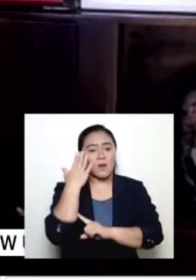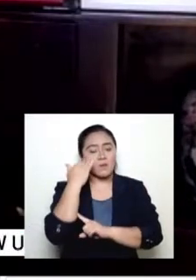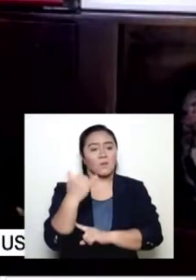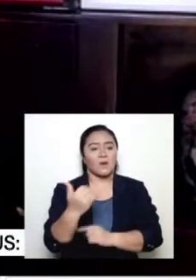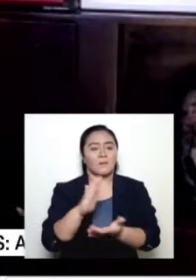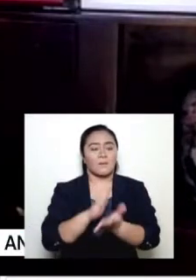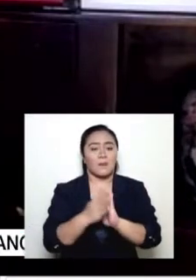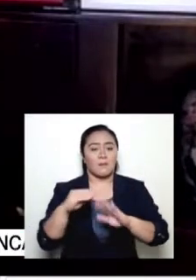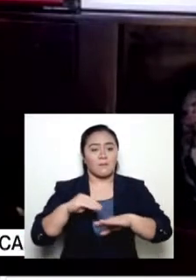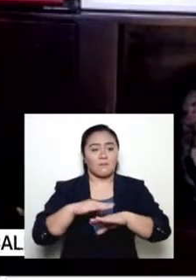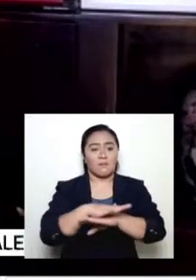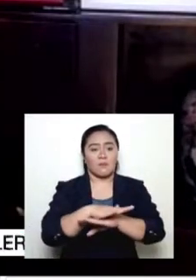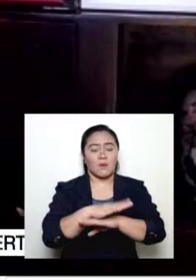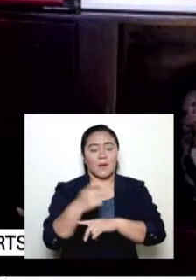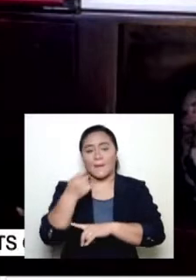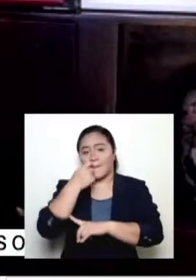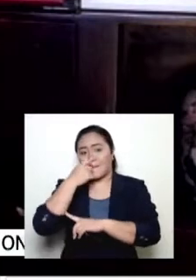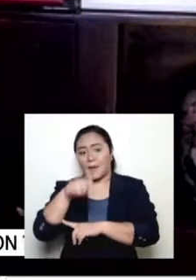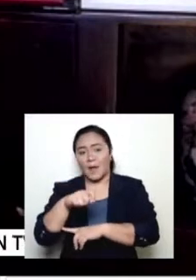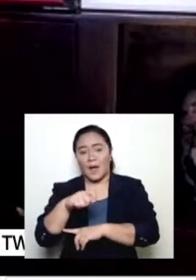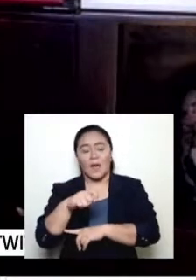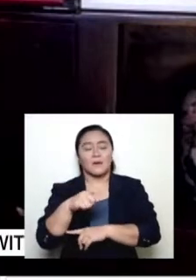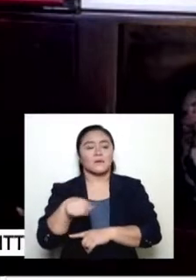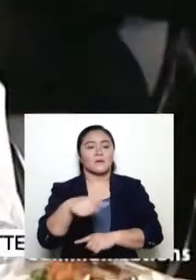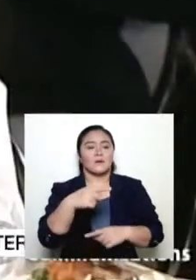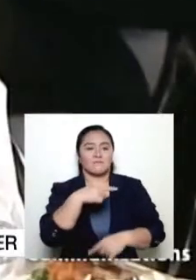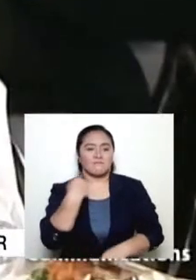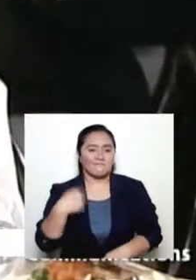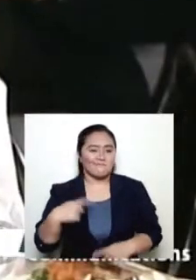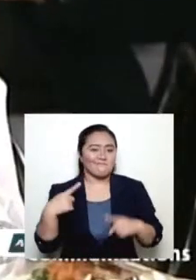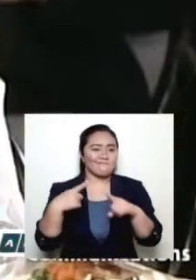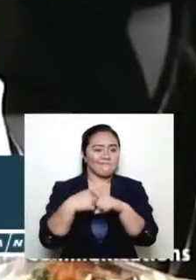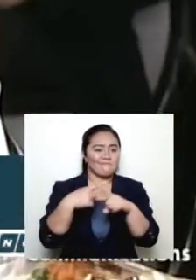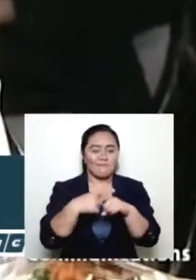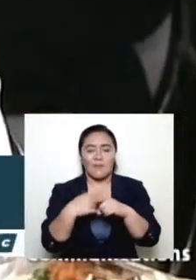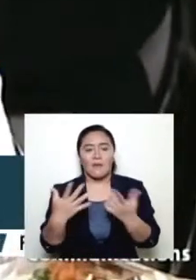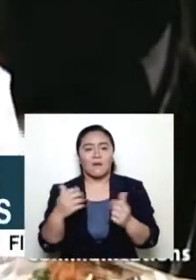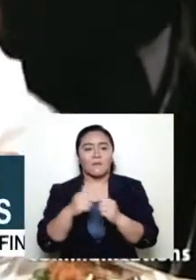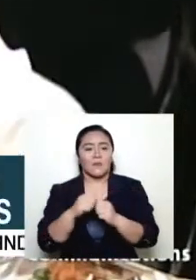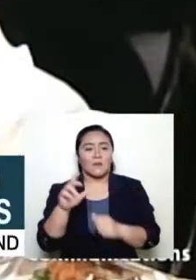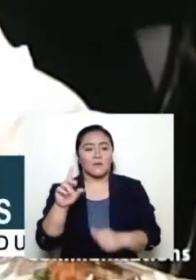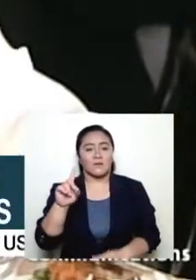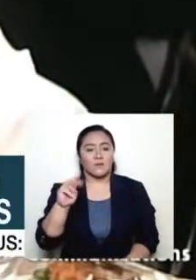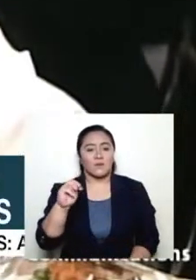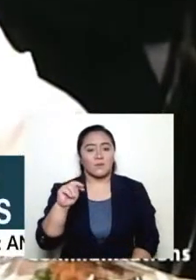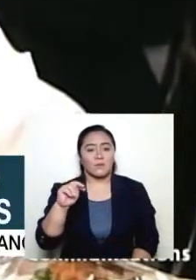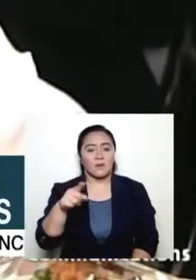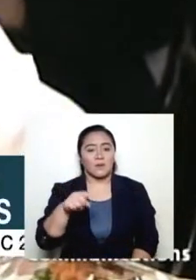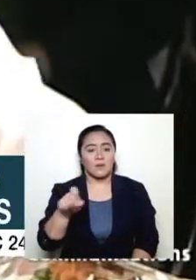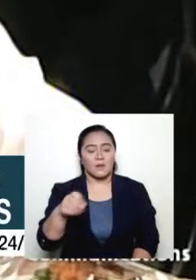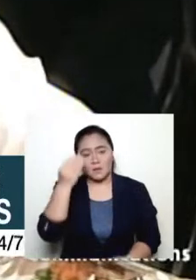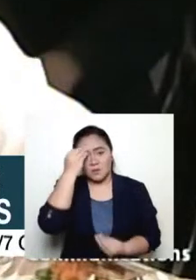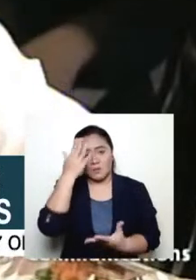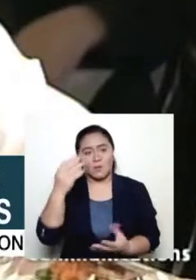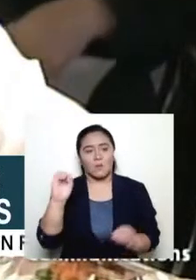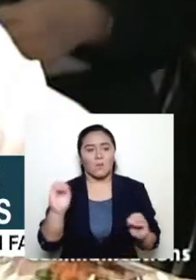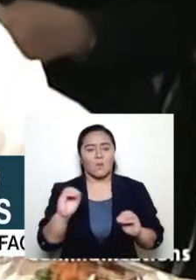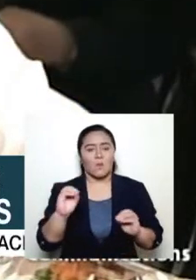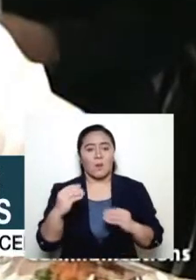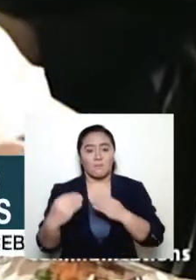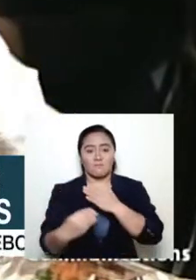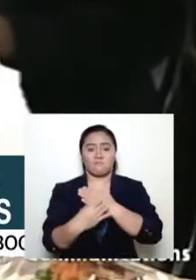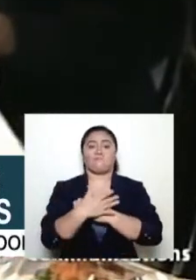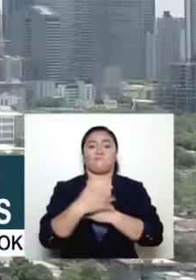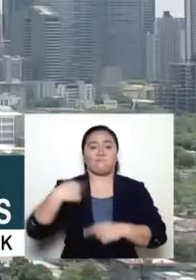of the Russia-Ukraine conflict on the economy. Finance Secretary Carlos Dominguez says while the war does not have a direct impact on the